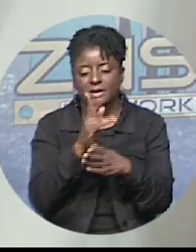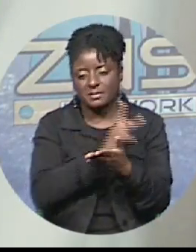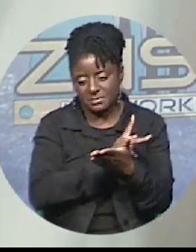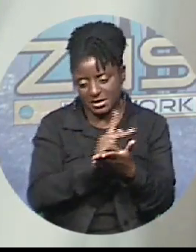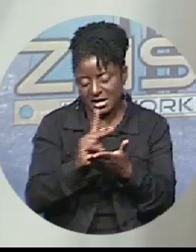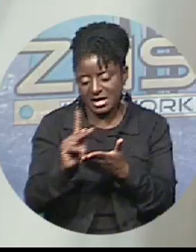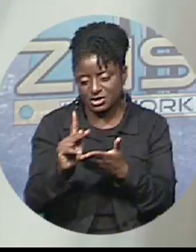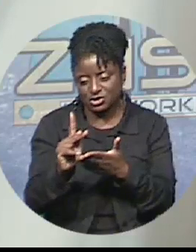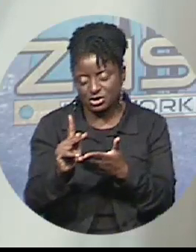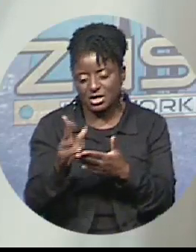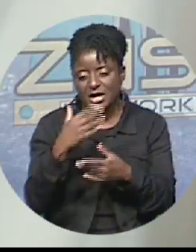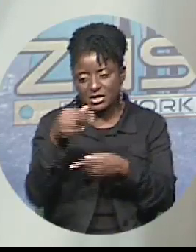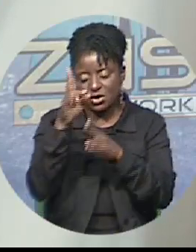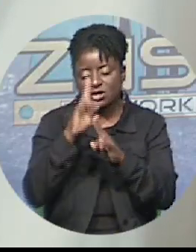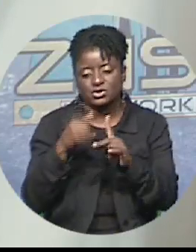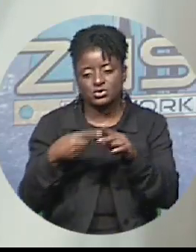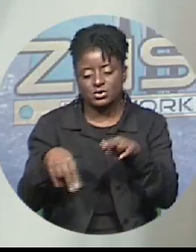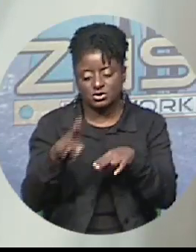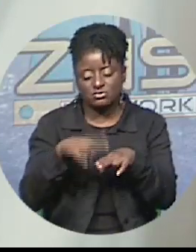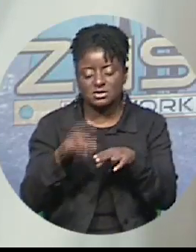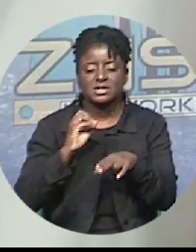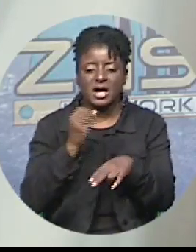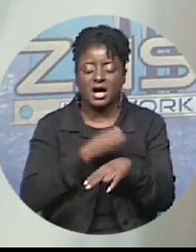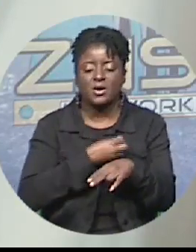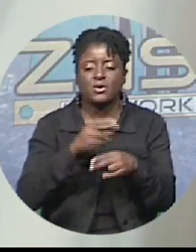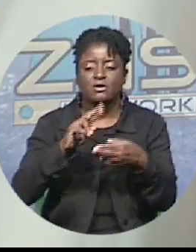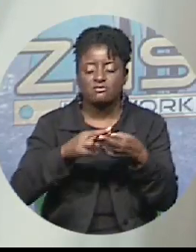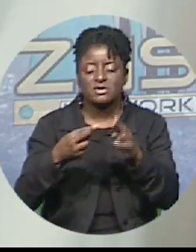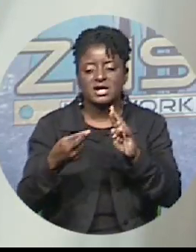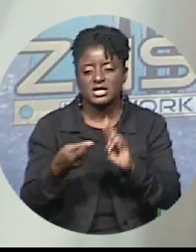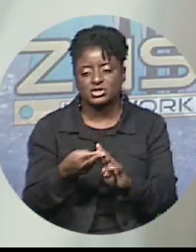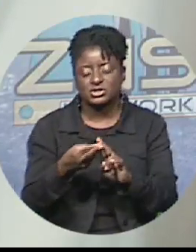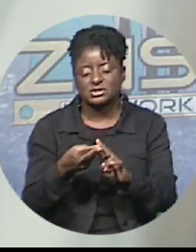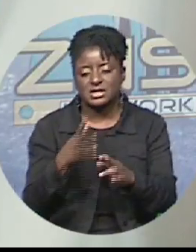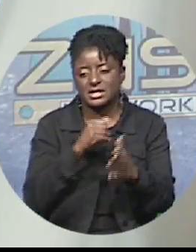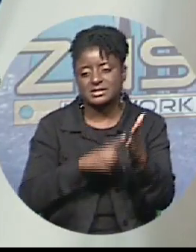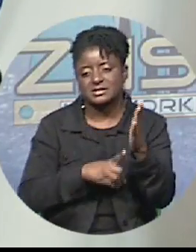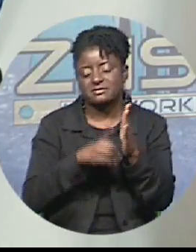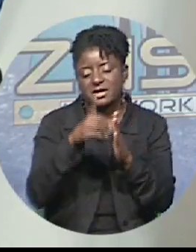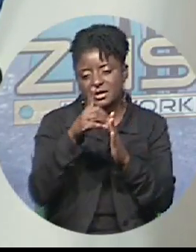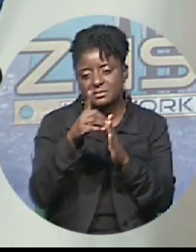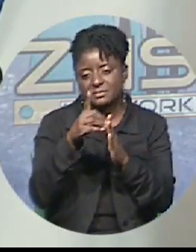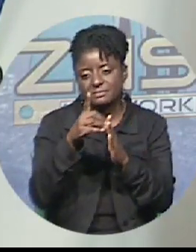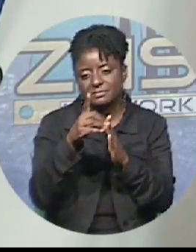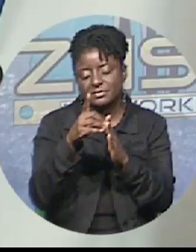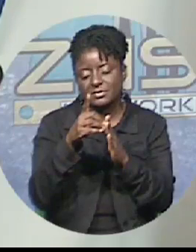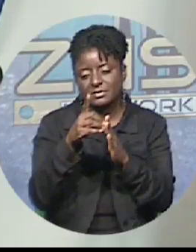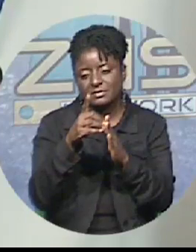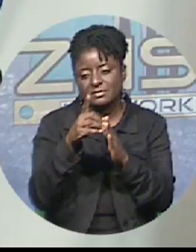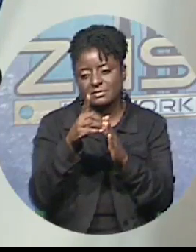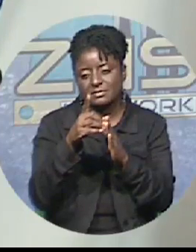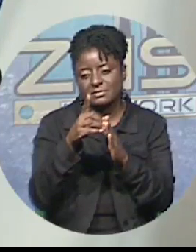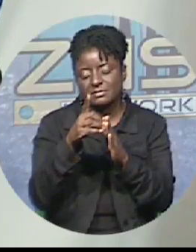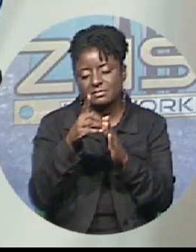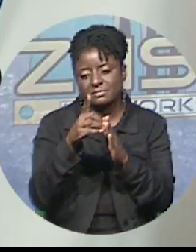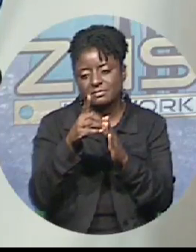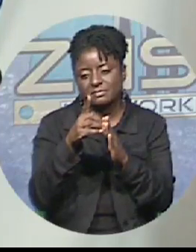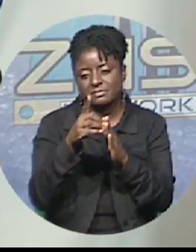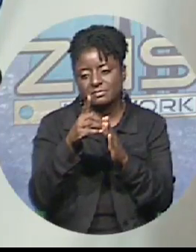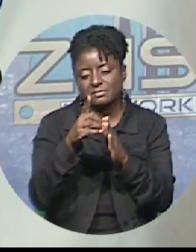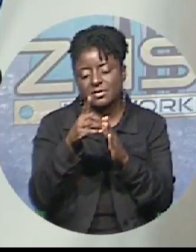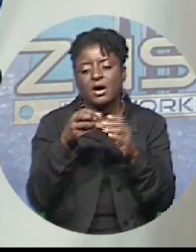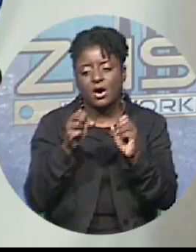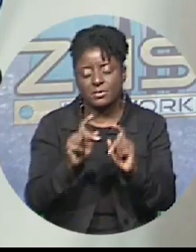honor to increase our relations and to develop the opportunity for